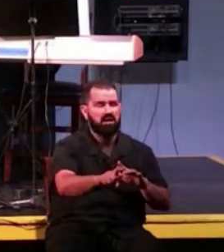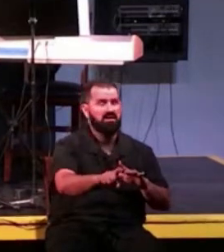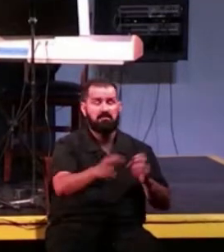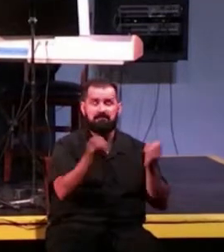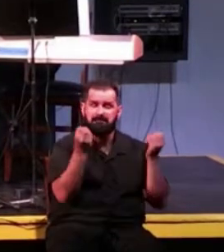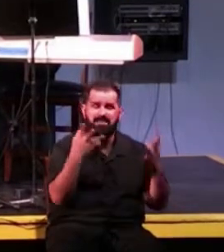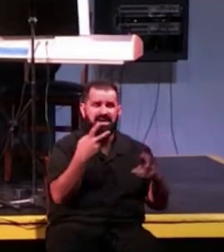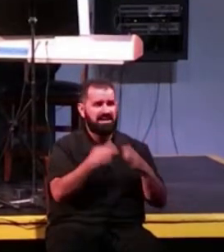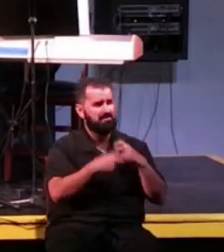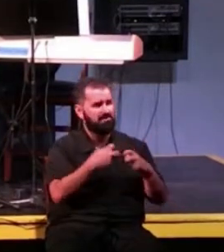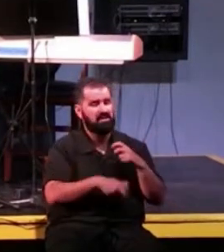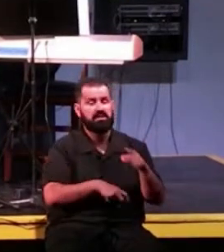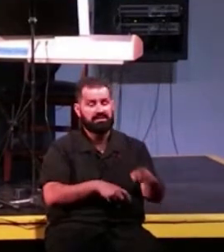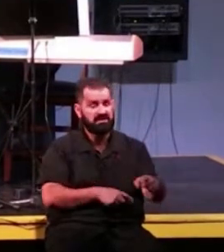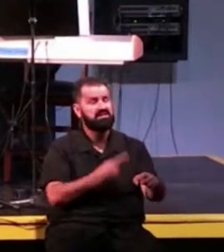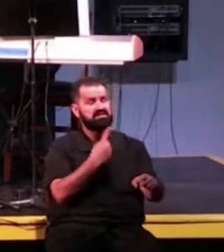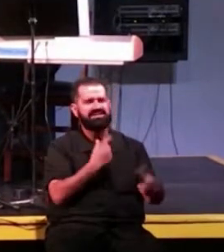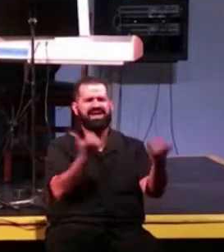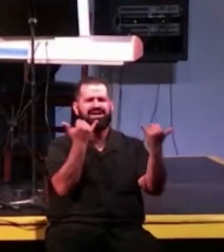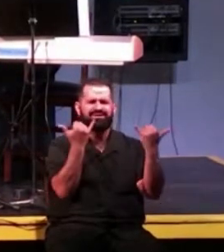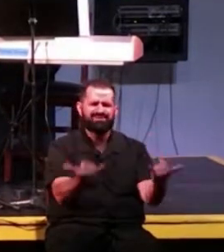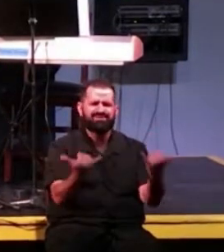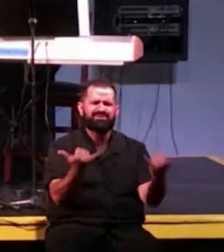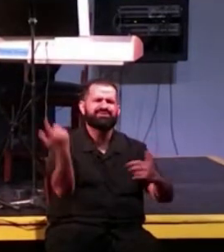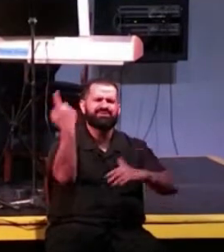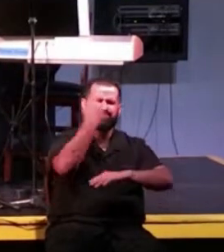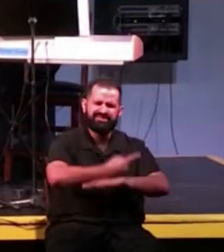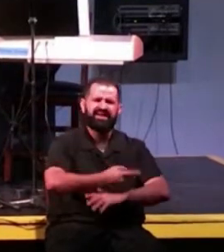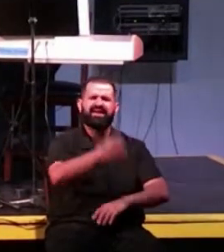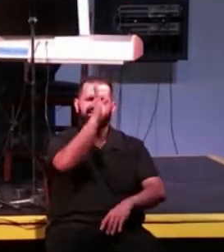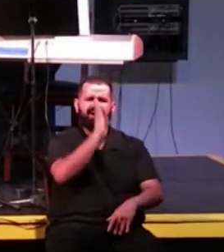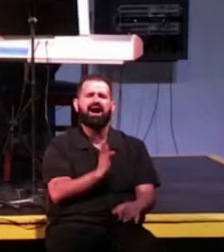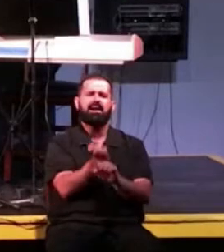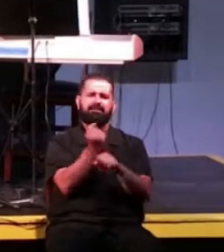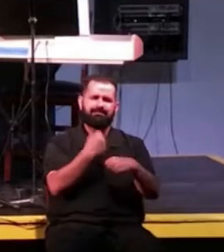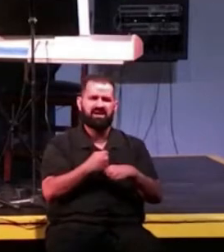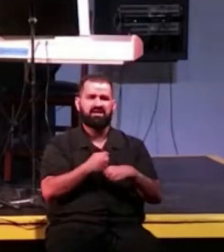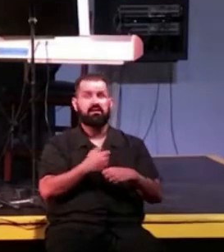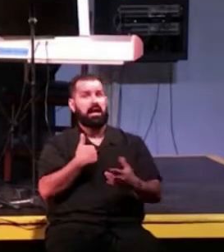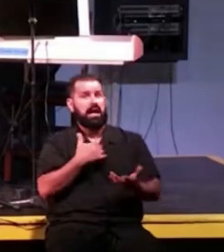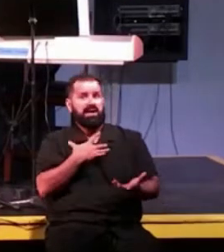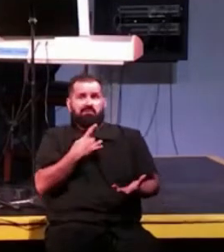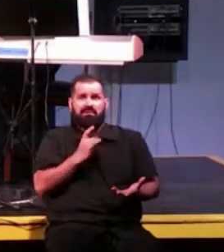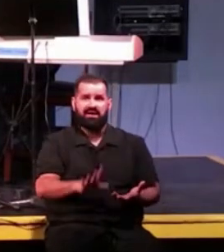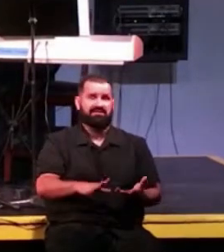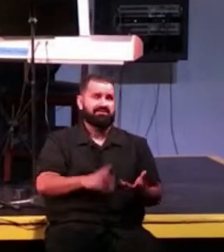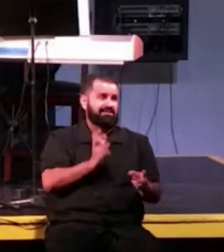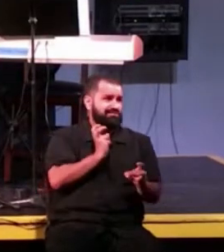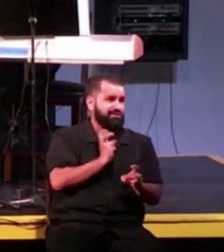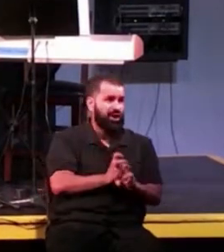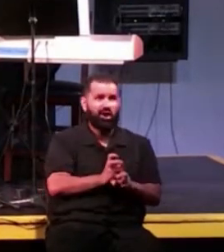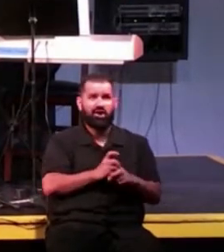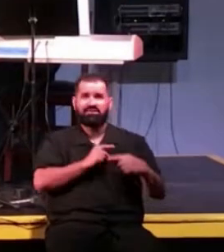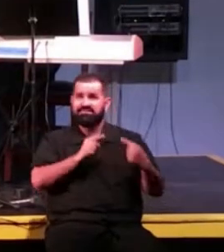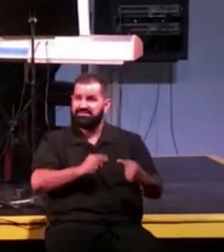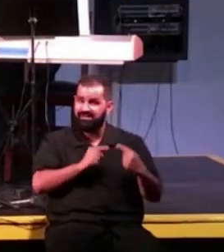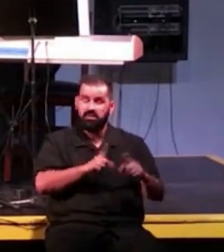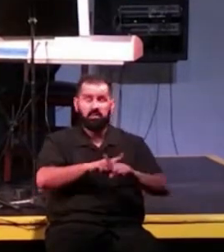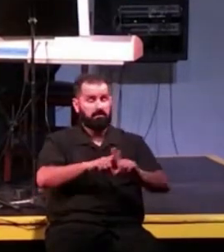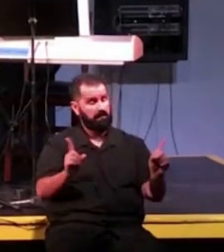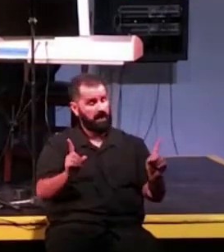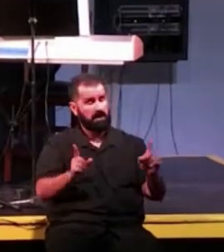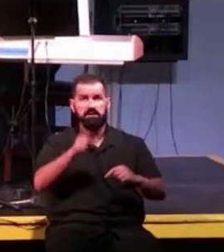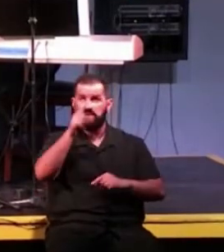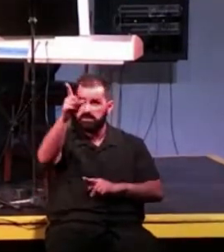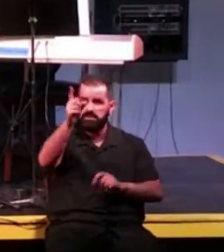said, this is the day the Lord has made. I don't like it. It's hard. It's difficult. But this is the day